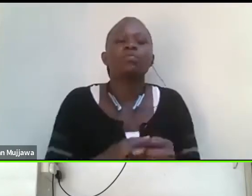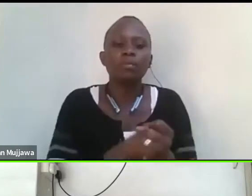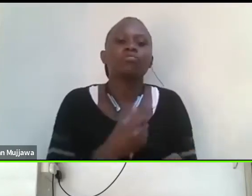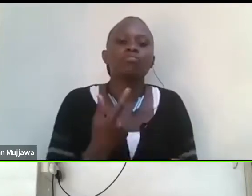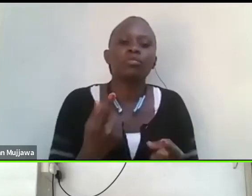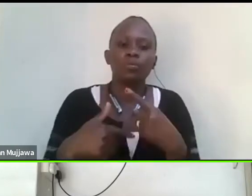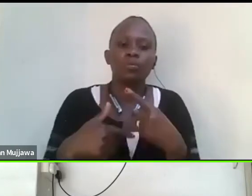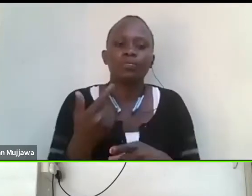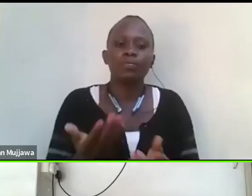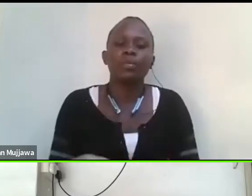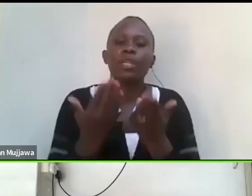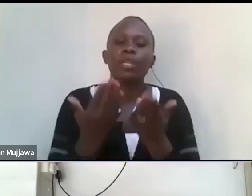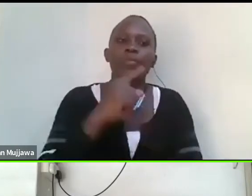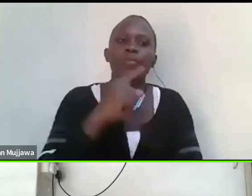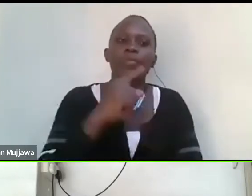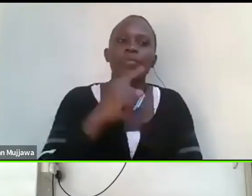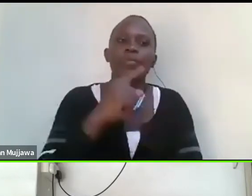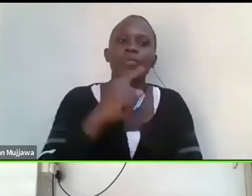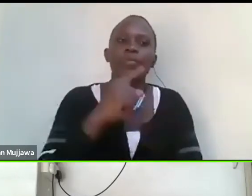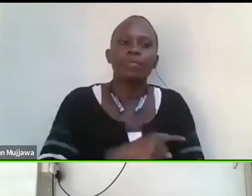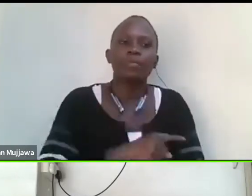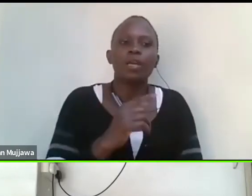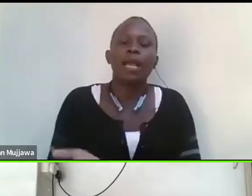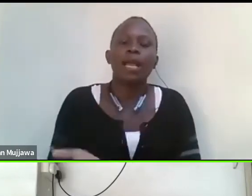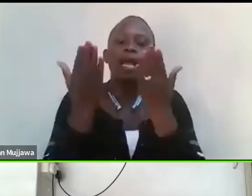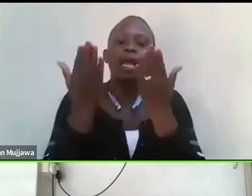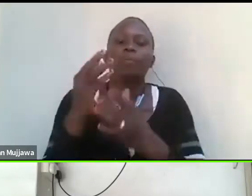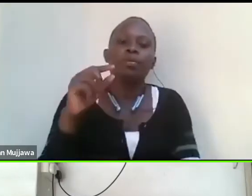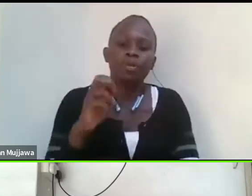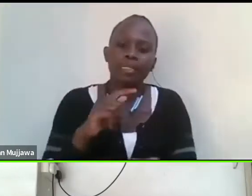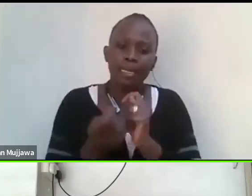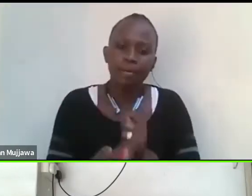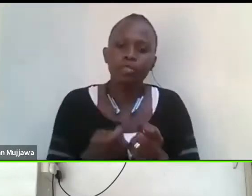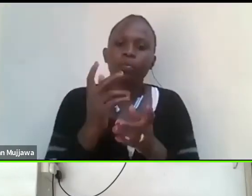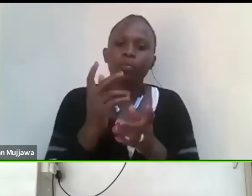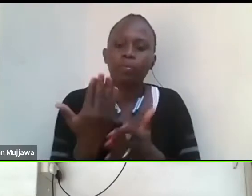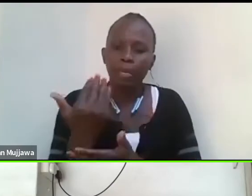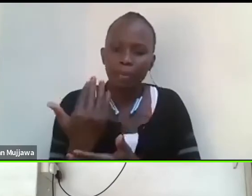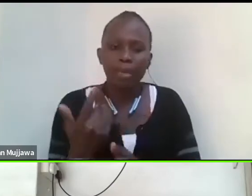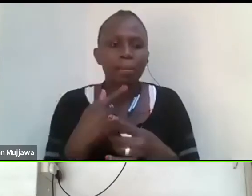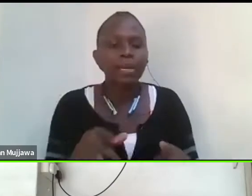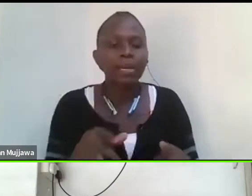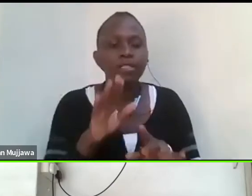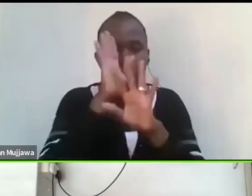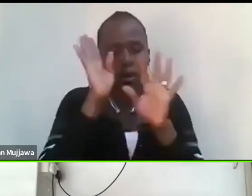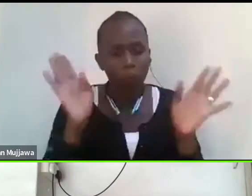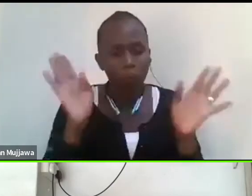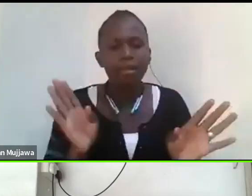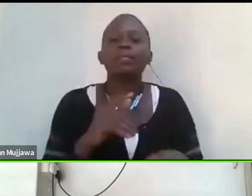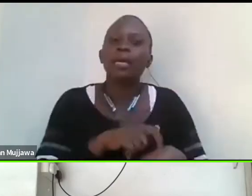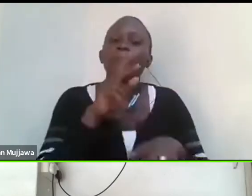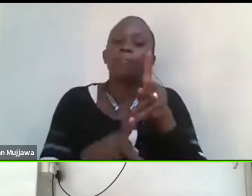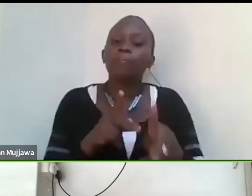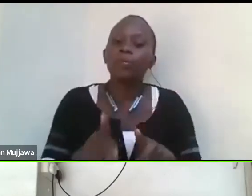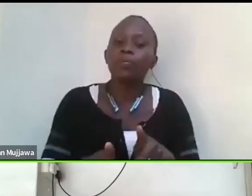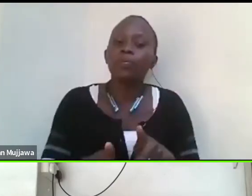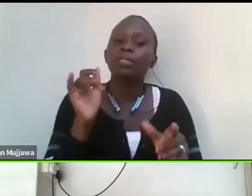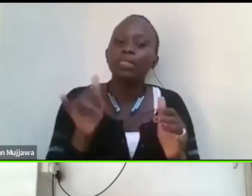their skills, in terms of their papers. But you know, at a point you have people who are still in the same year, and